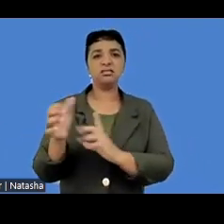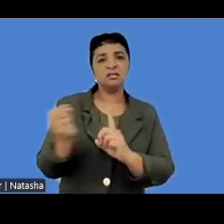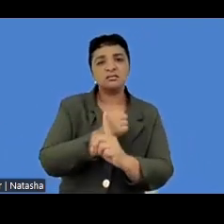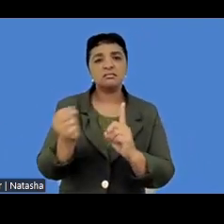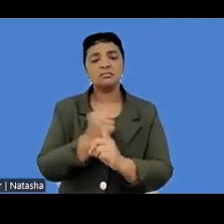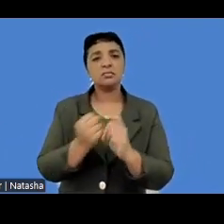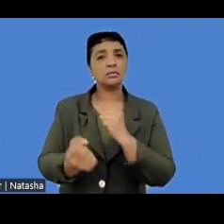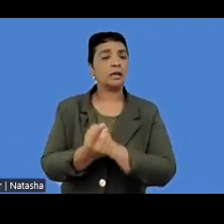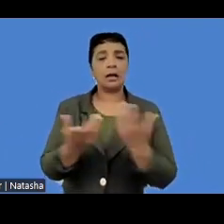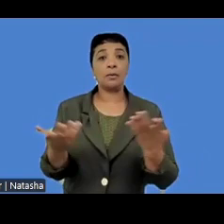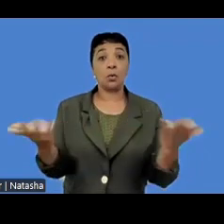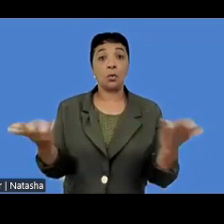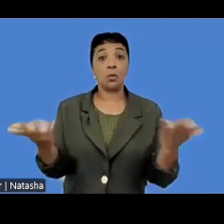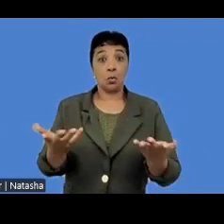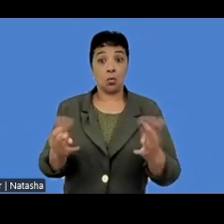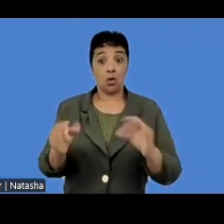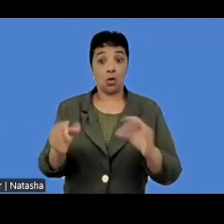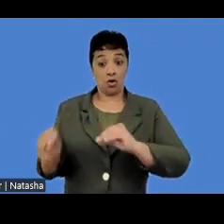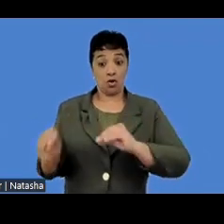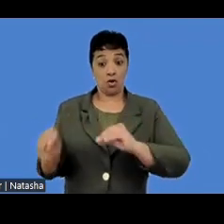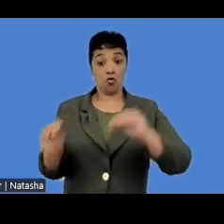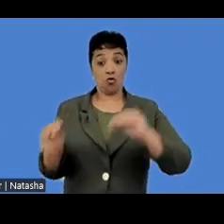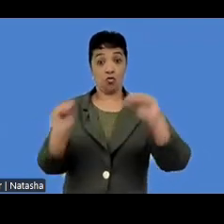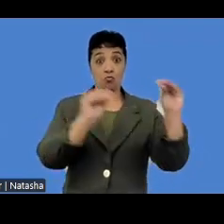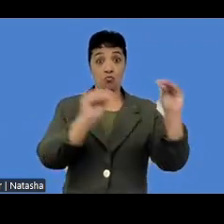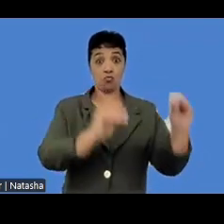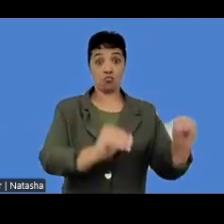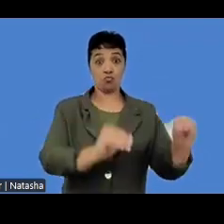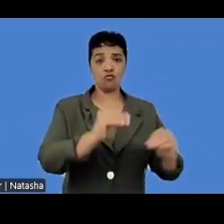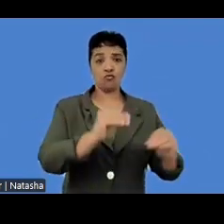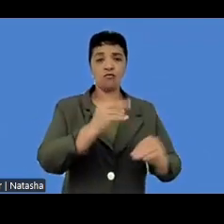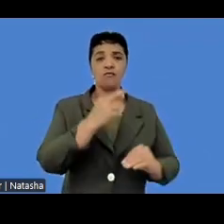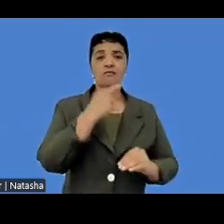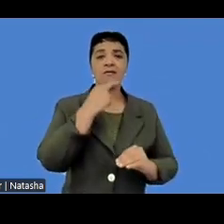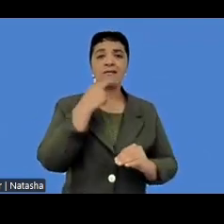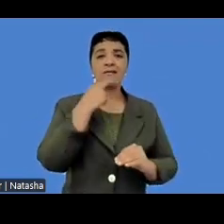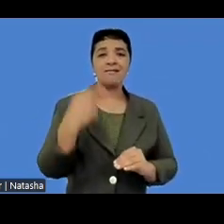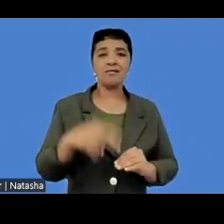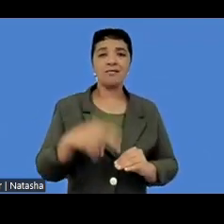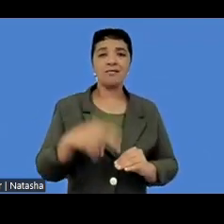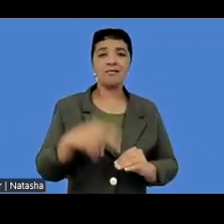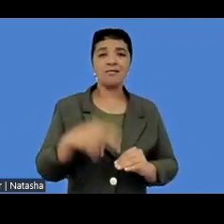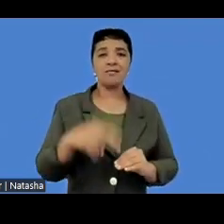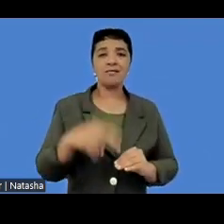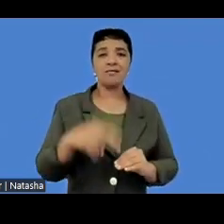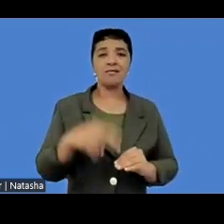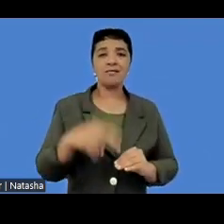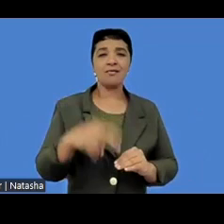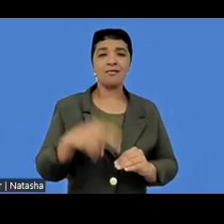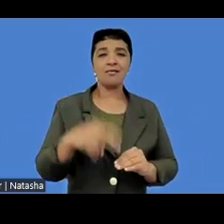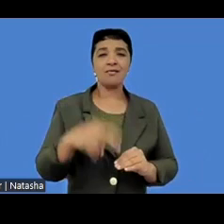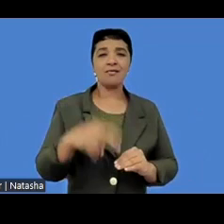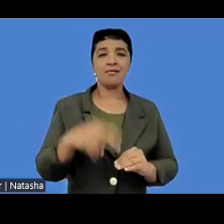stay in Russia were really awful in these